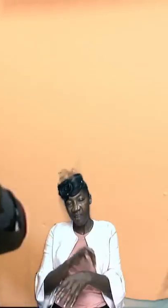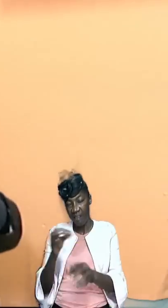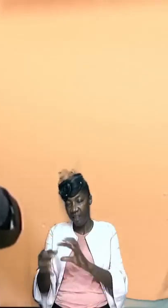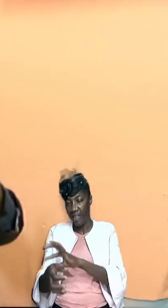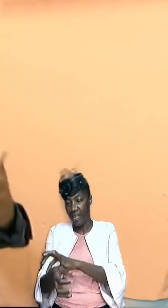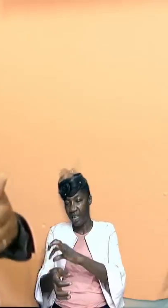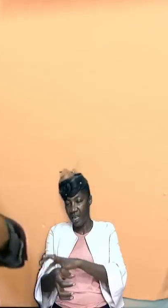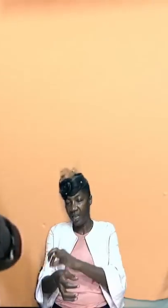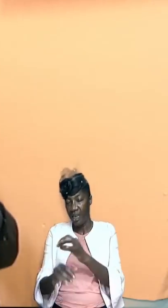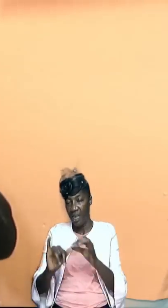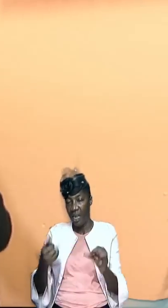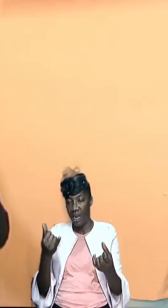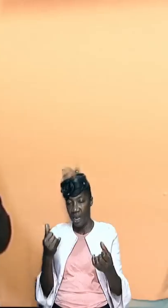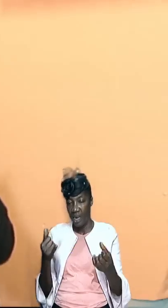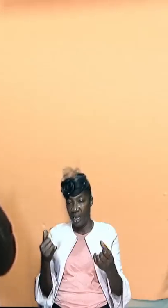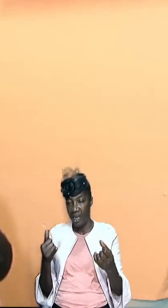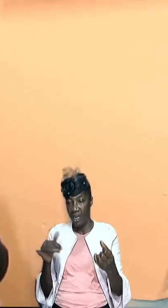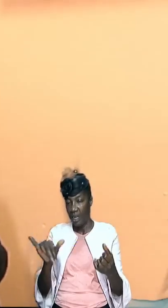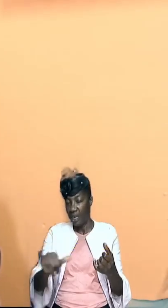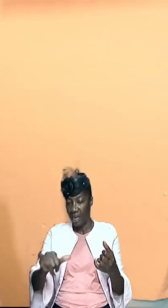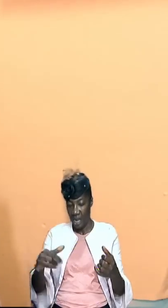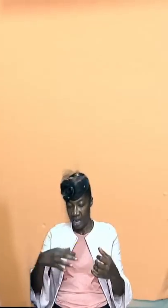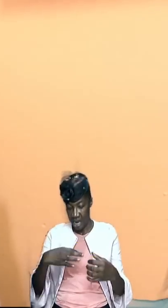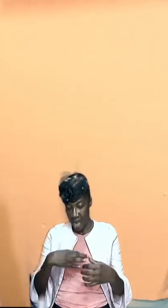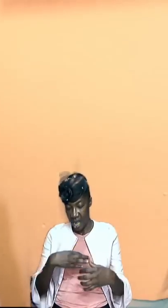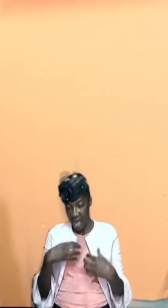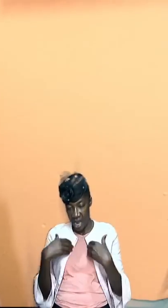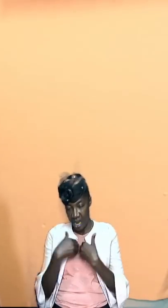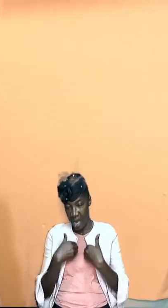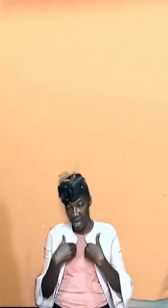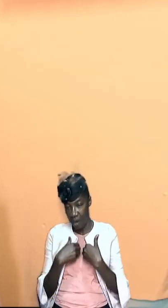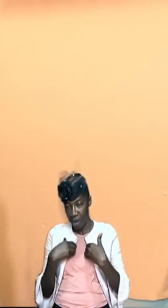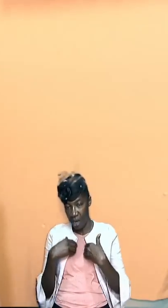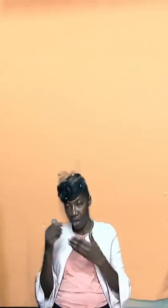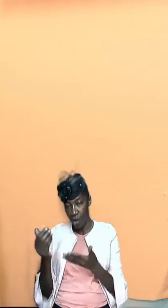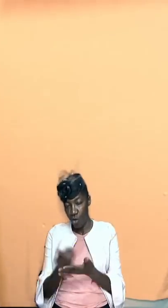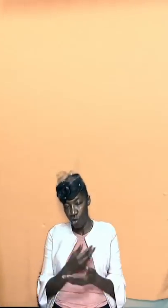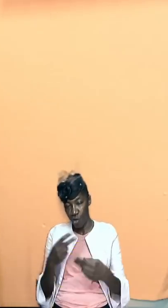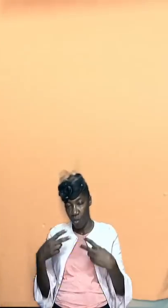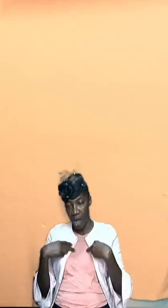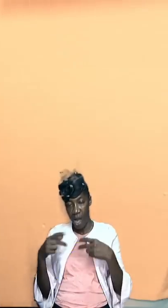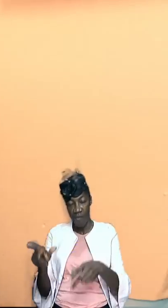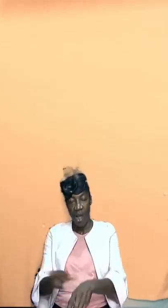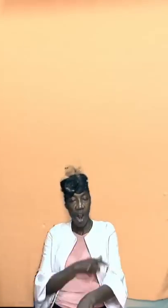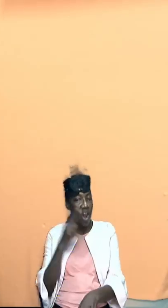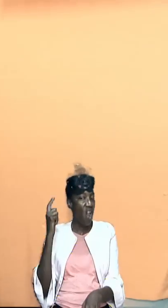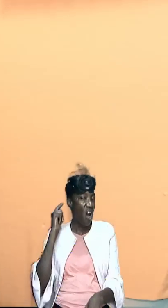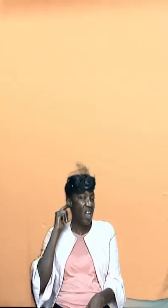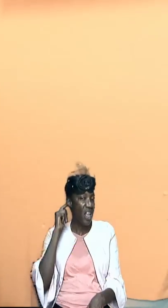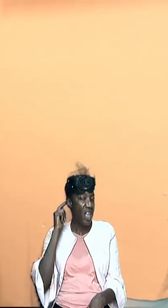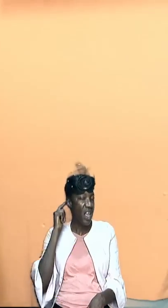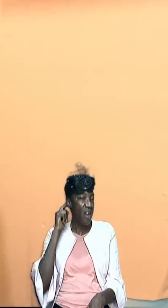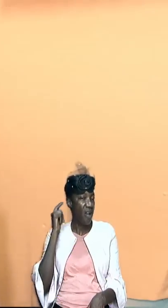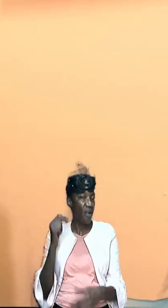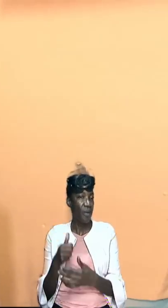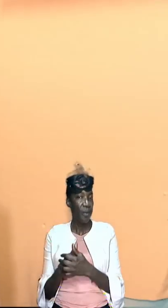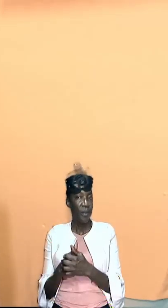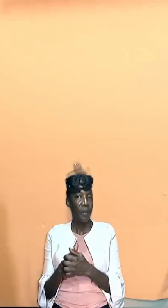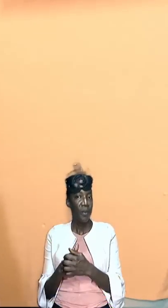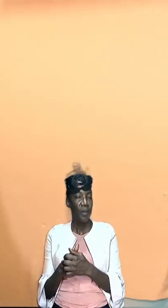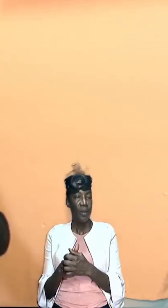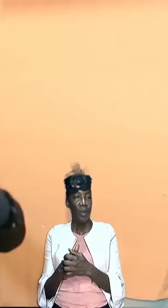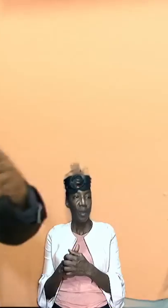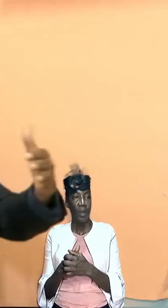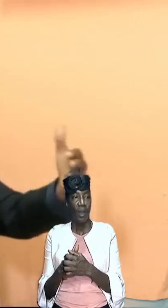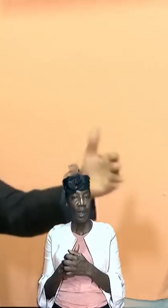like the animals that we looked at, we're going to see some of them have long hair, depending on who get what and who mates with who afterwards.